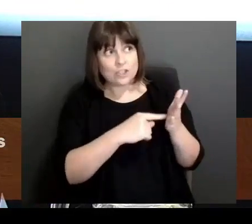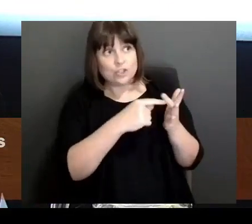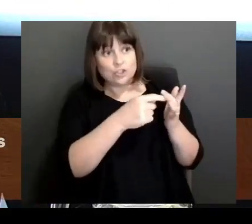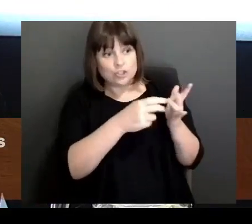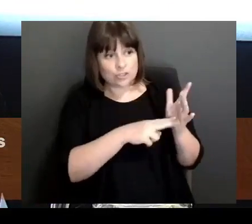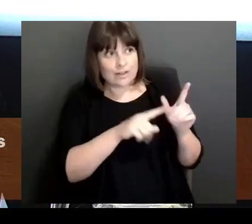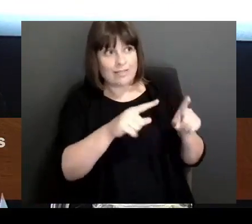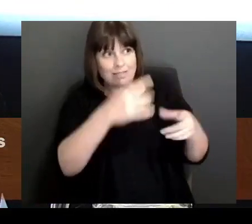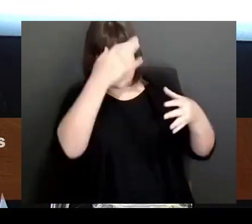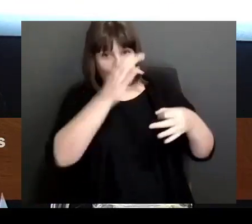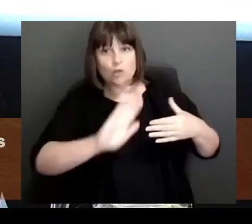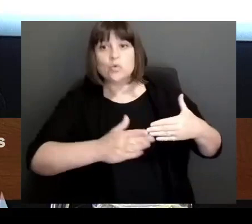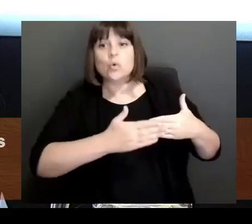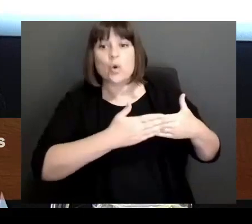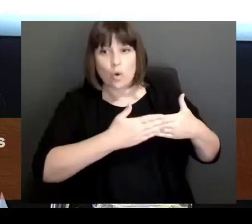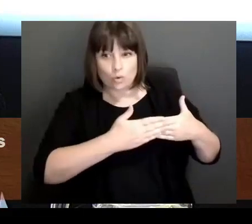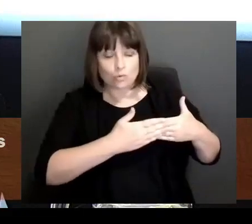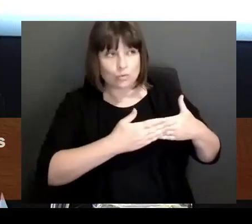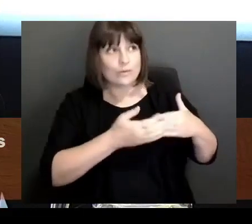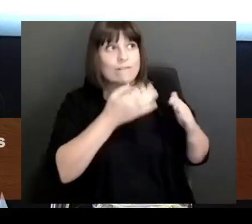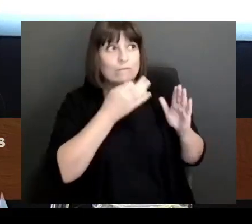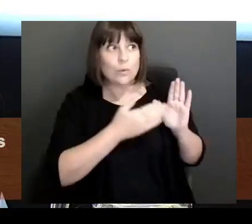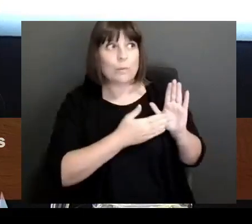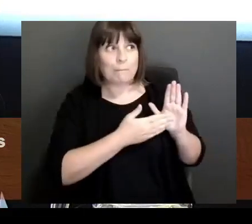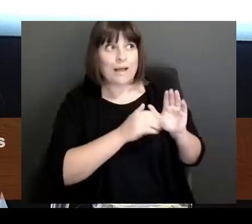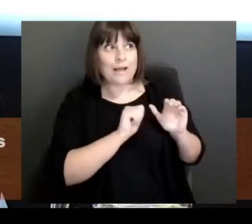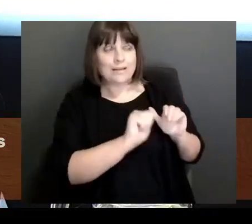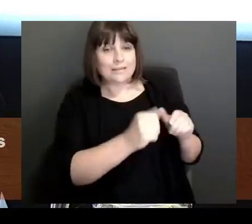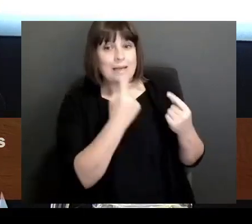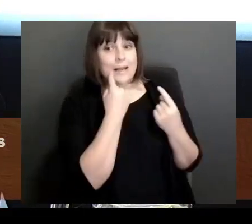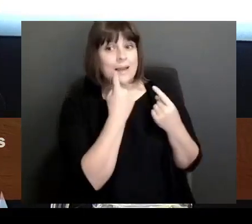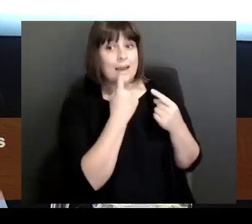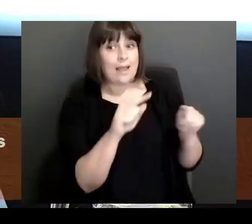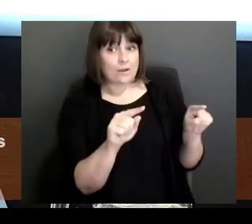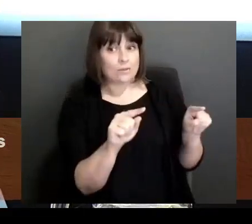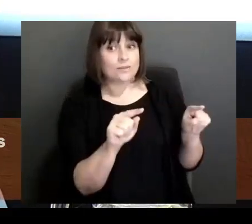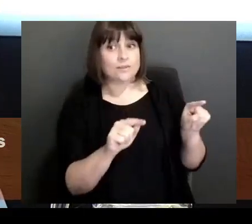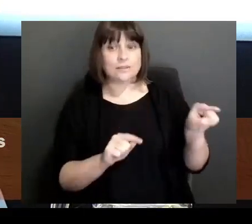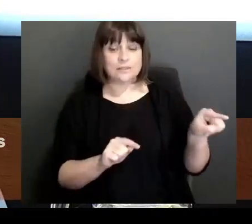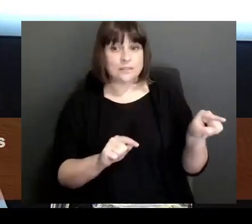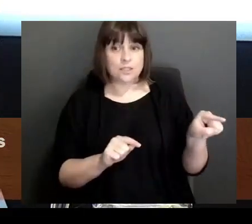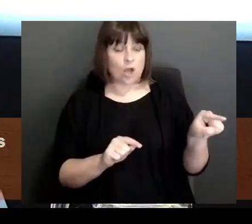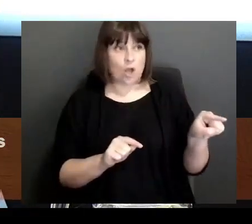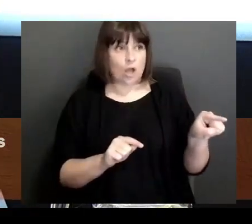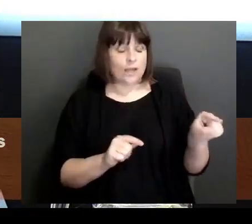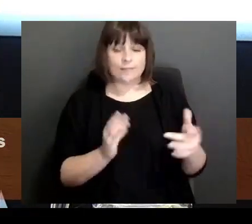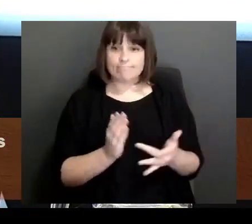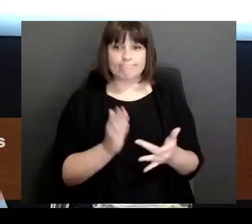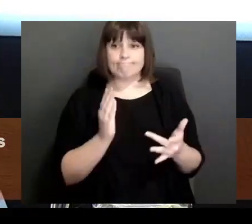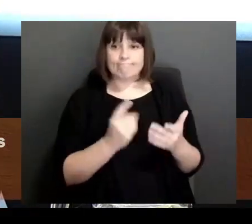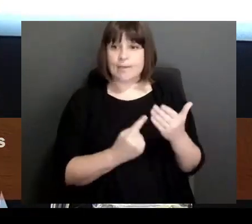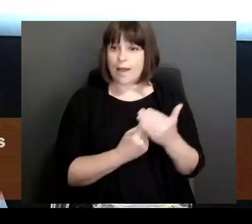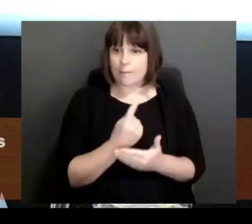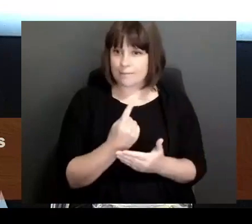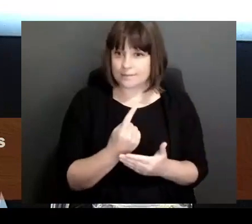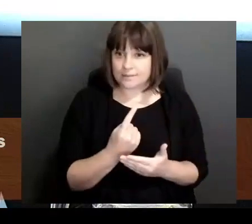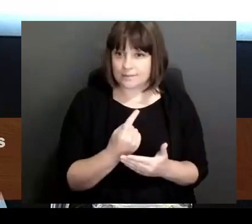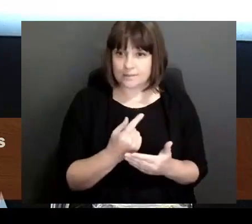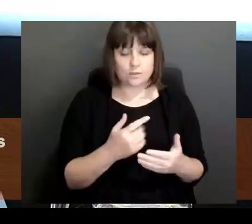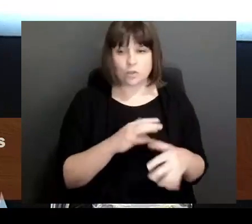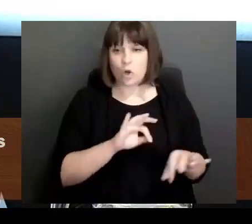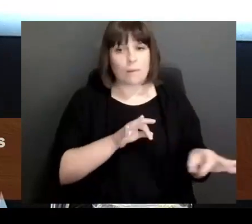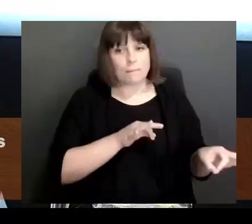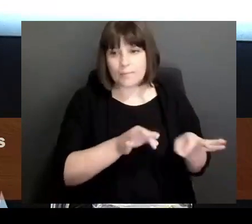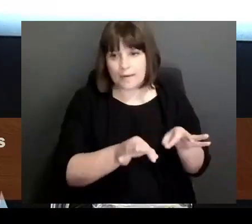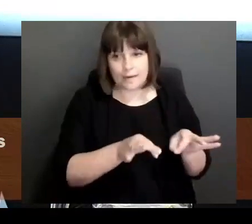close within a matter of months of announcement. So it was very unexpected in that regard, although it had been intimated